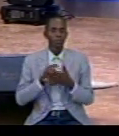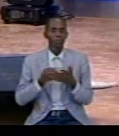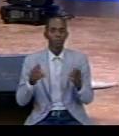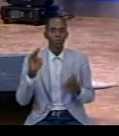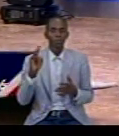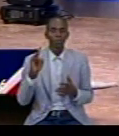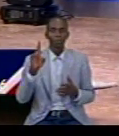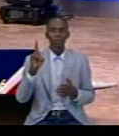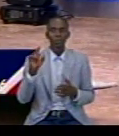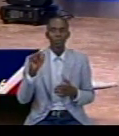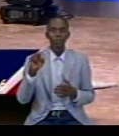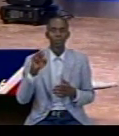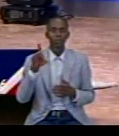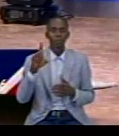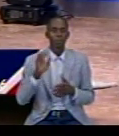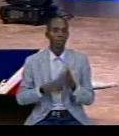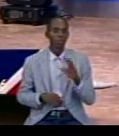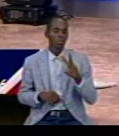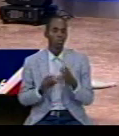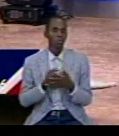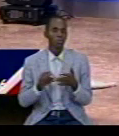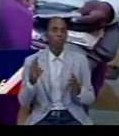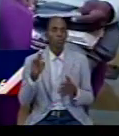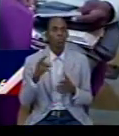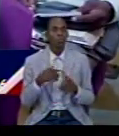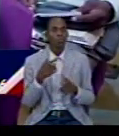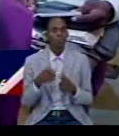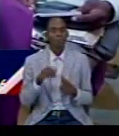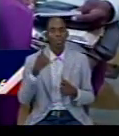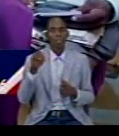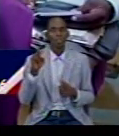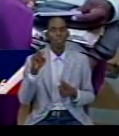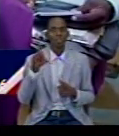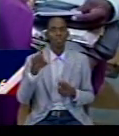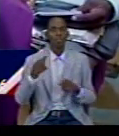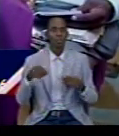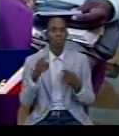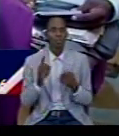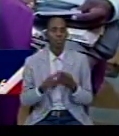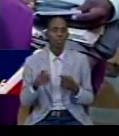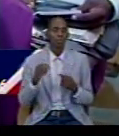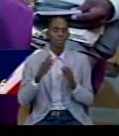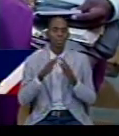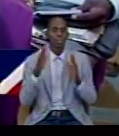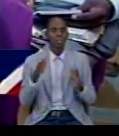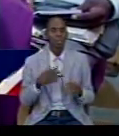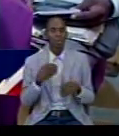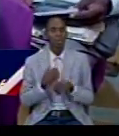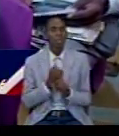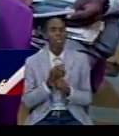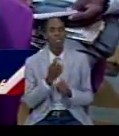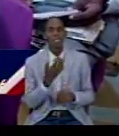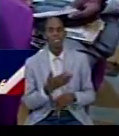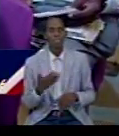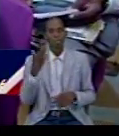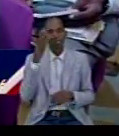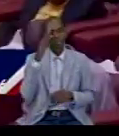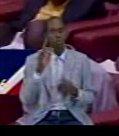17. It said, then Daniel went to his house and made the thing known